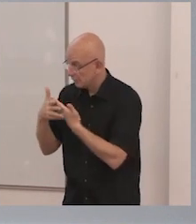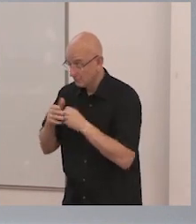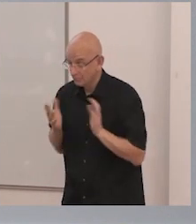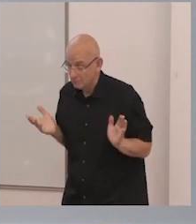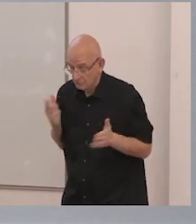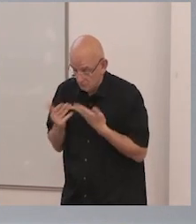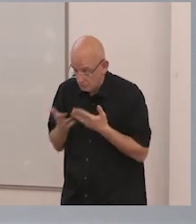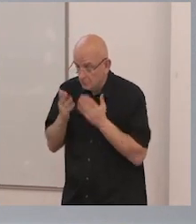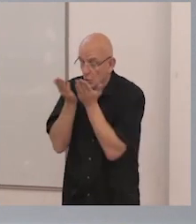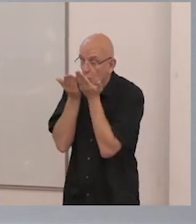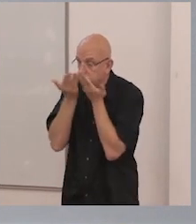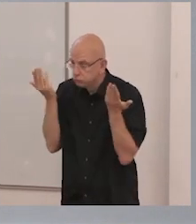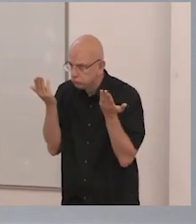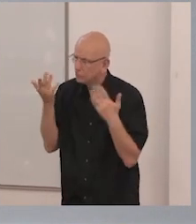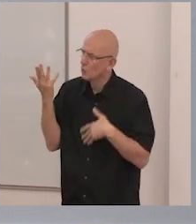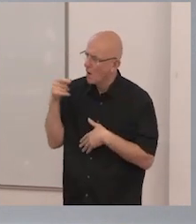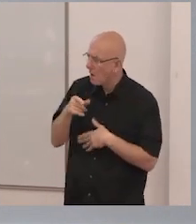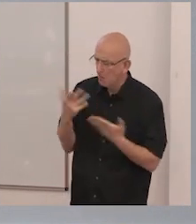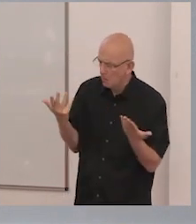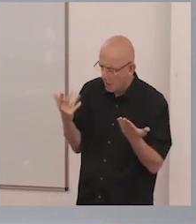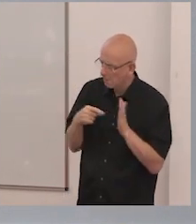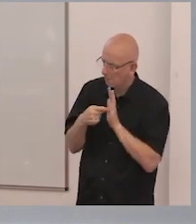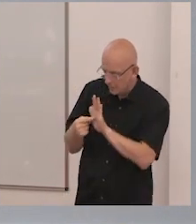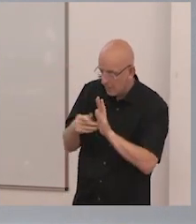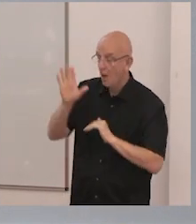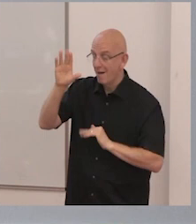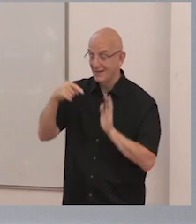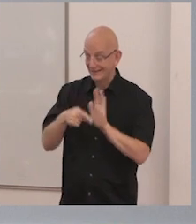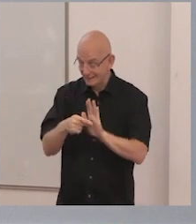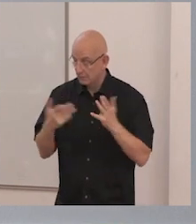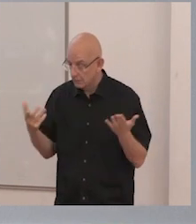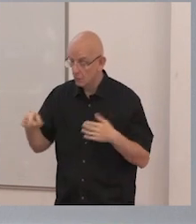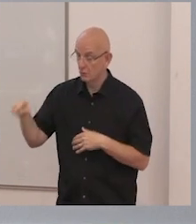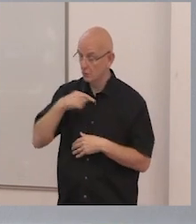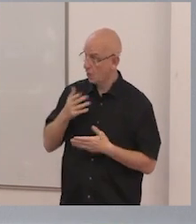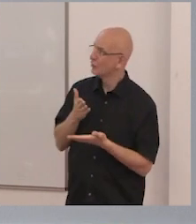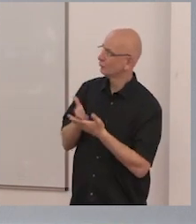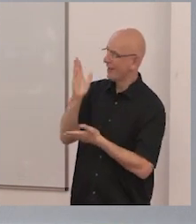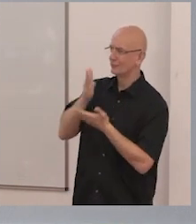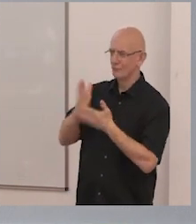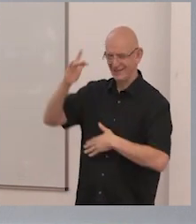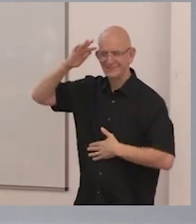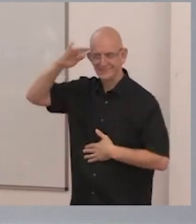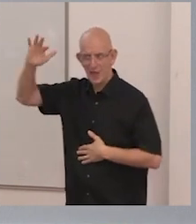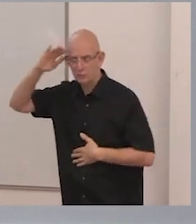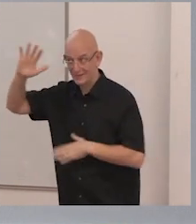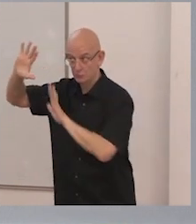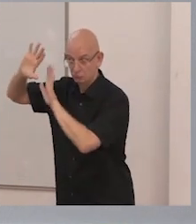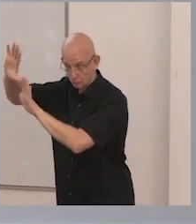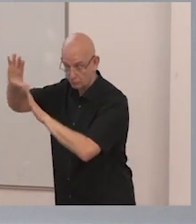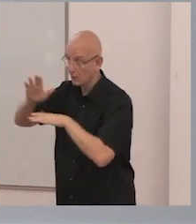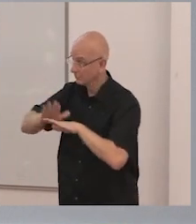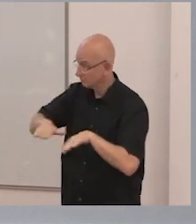remained invisible in practice. And it has been argued that international law has been